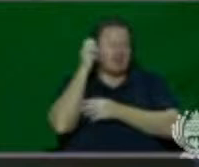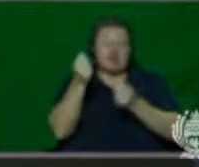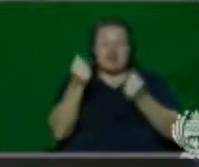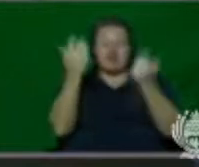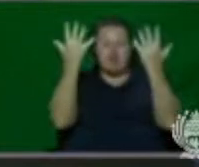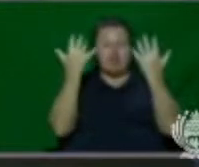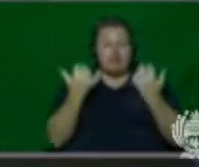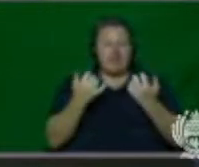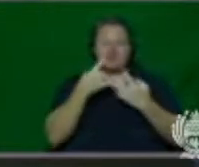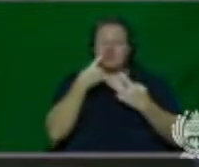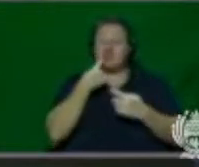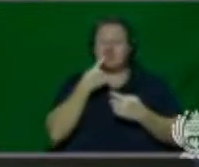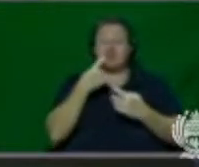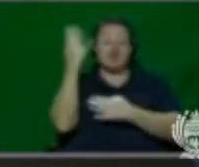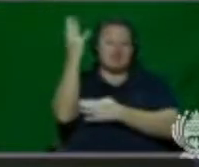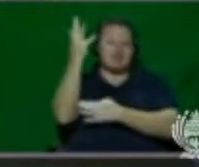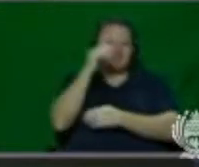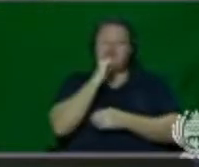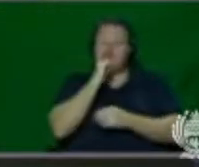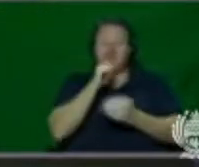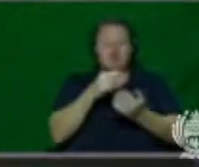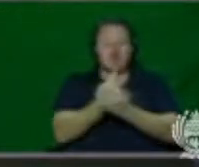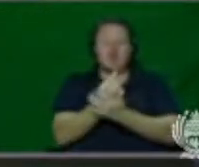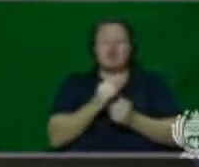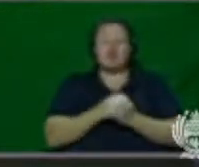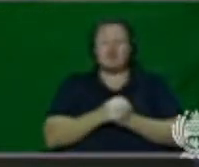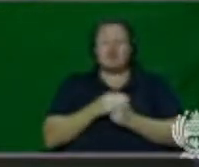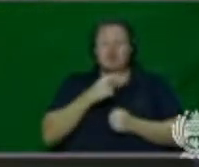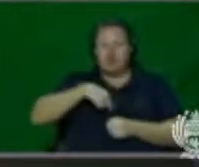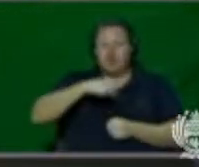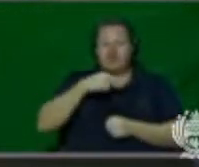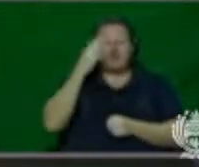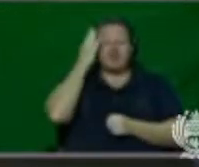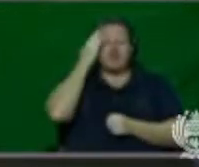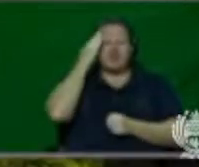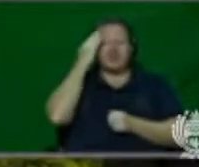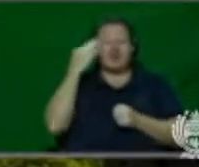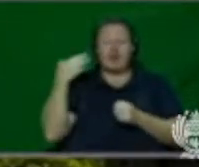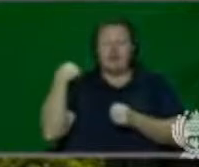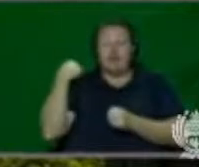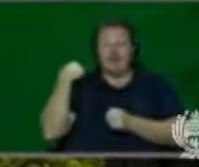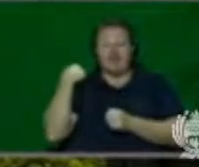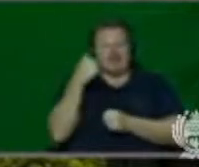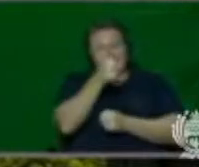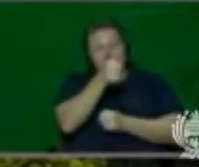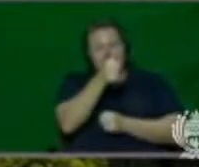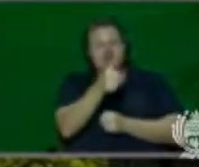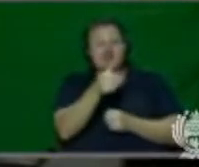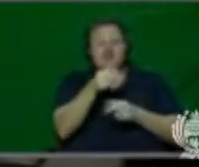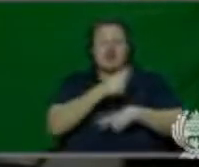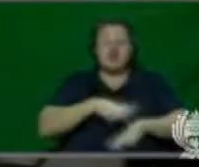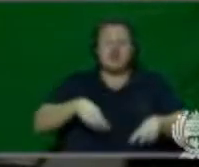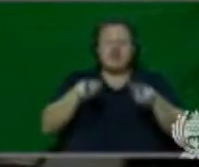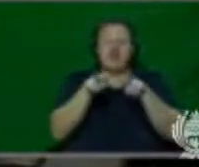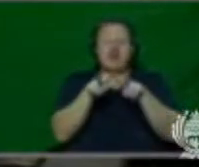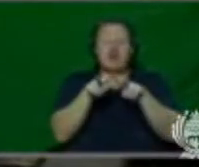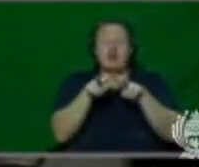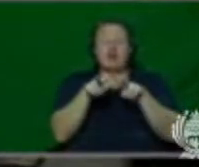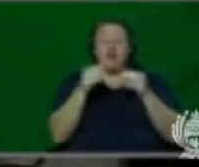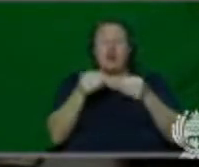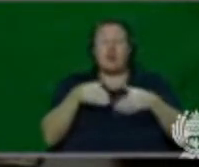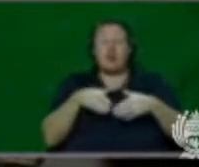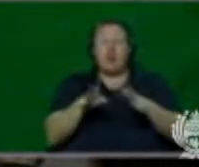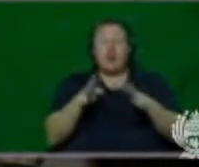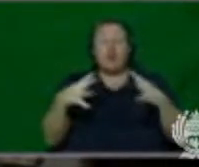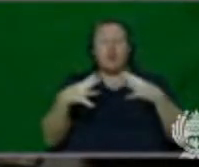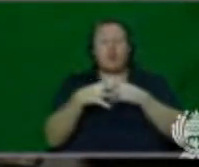happen. We think that the minister will be within the values and the realm of Ubuntu